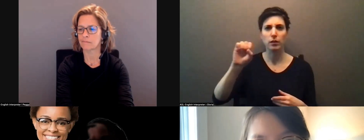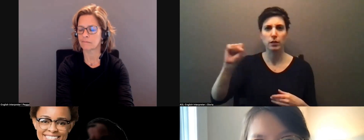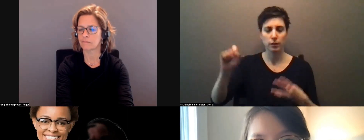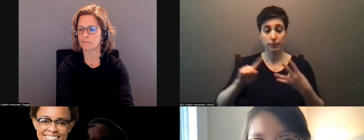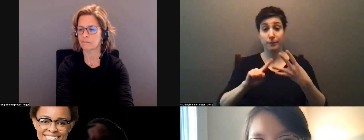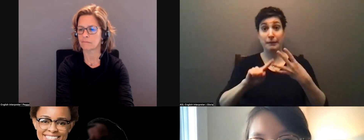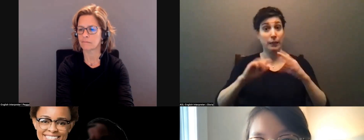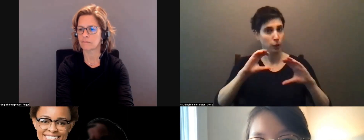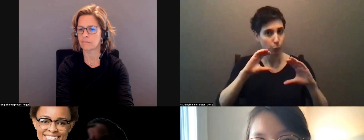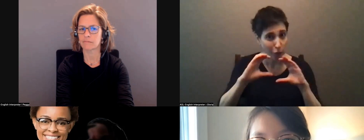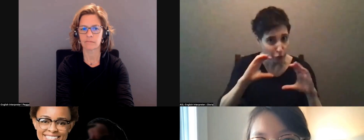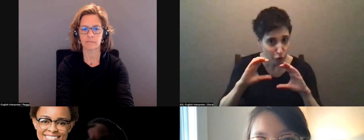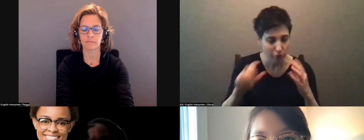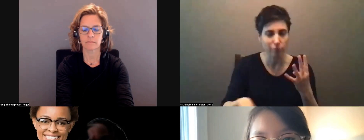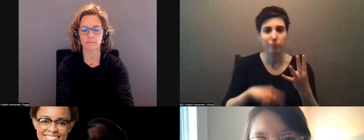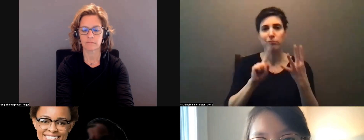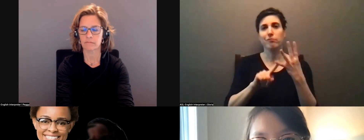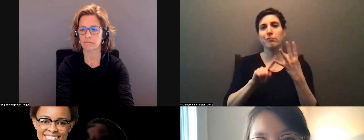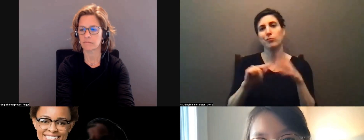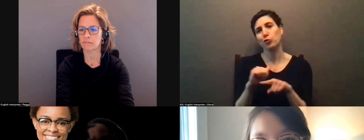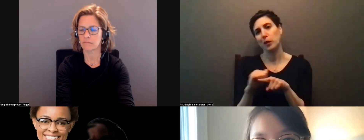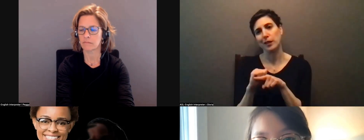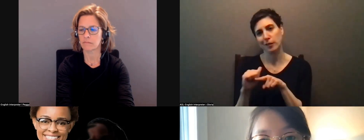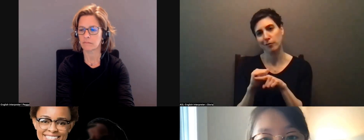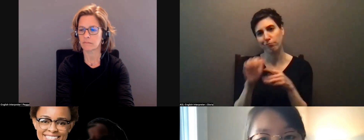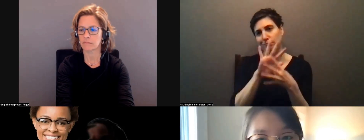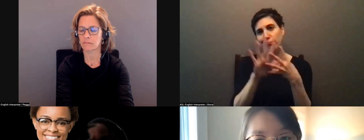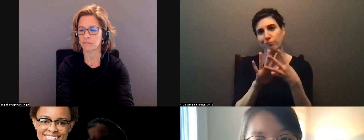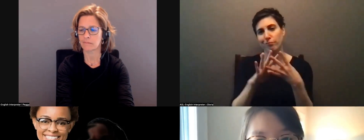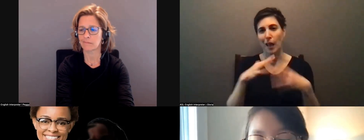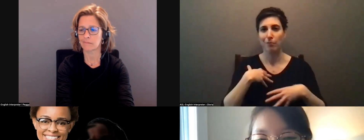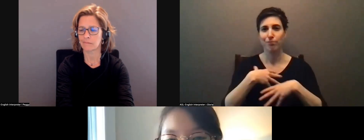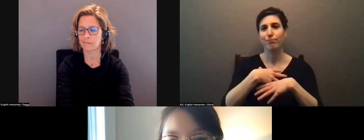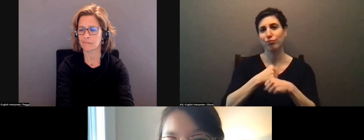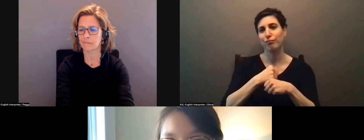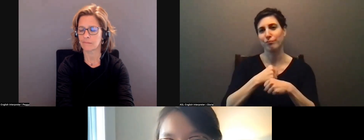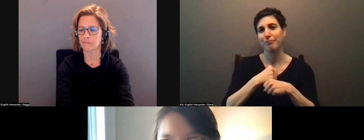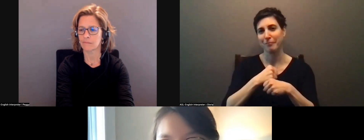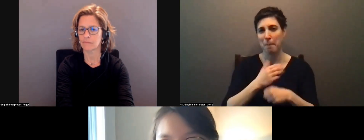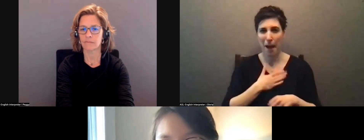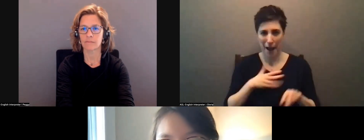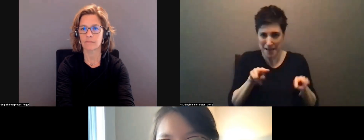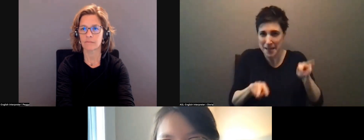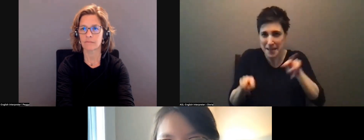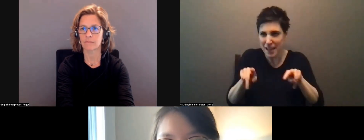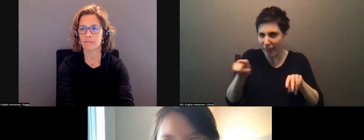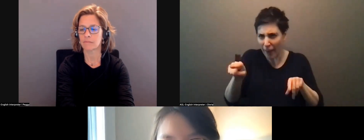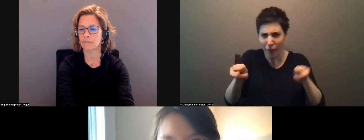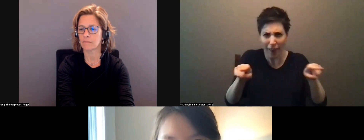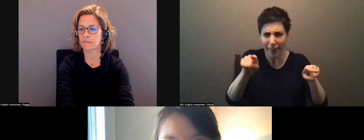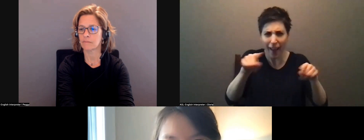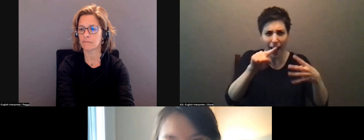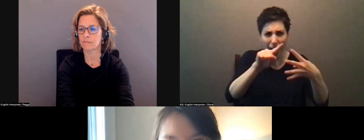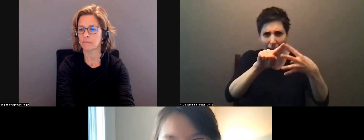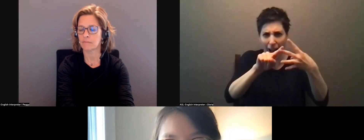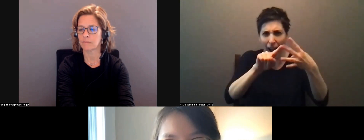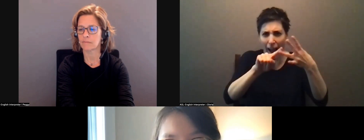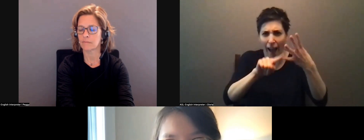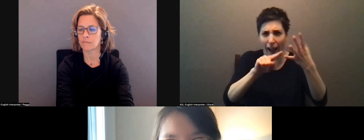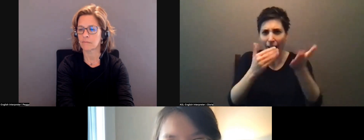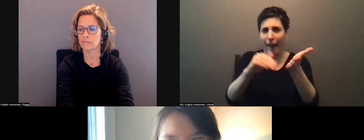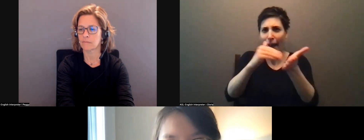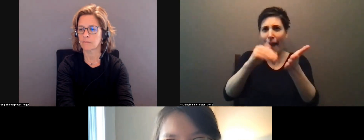communication, and the fourth is training. There's other ones, but I feel like those are really solid themes that